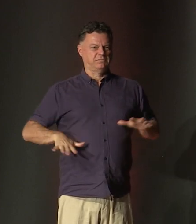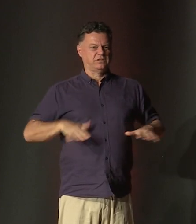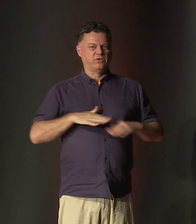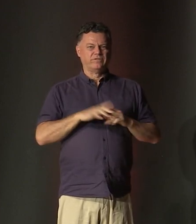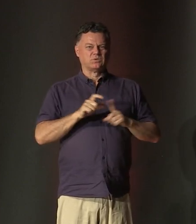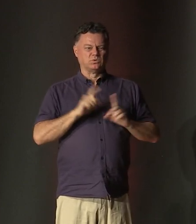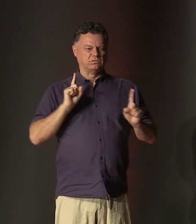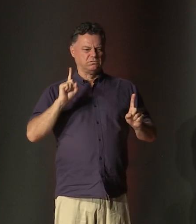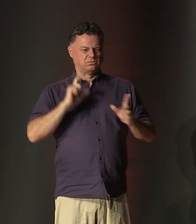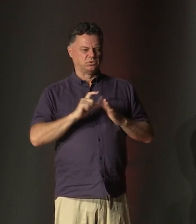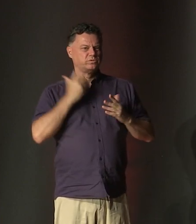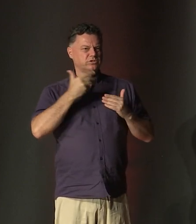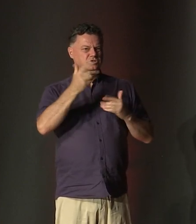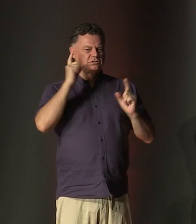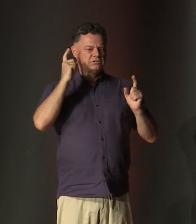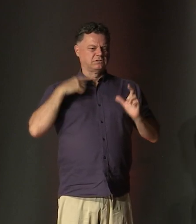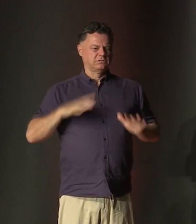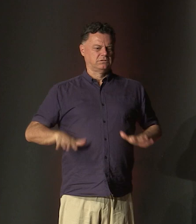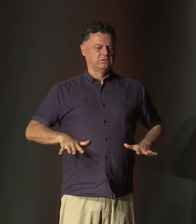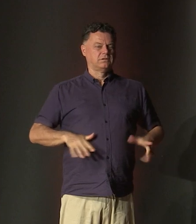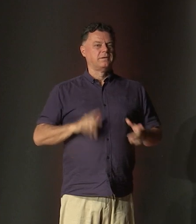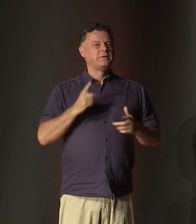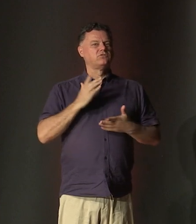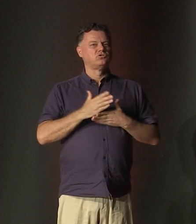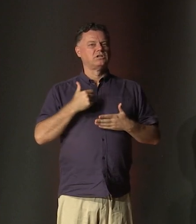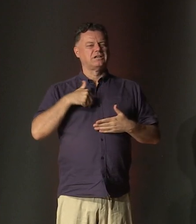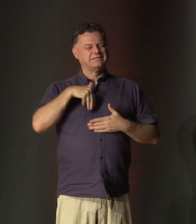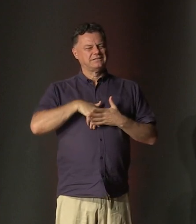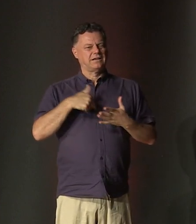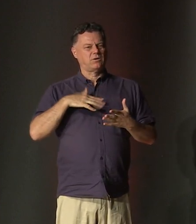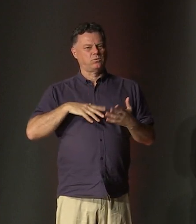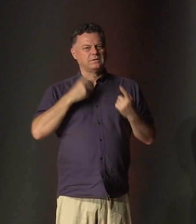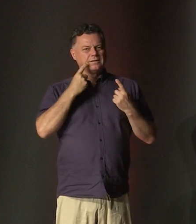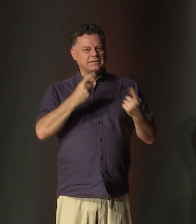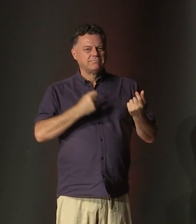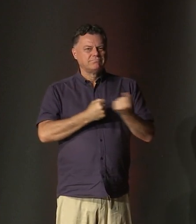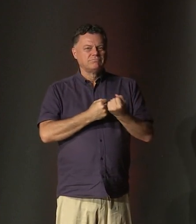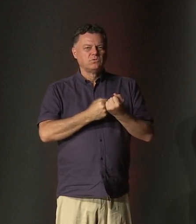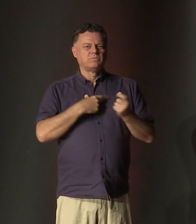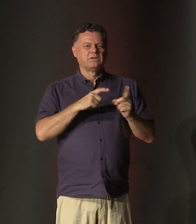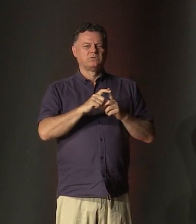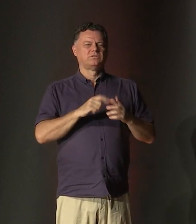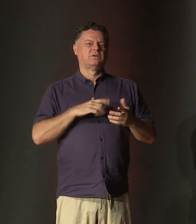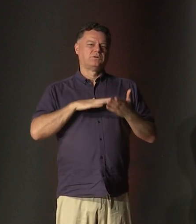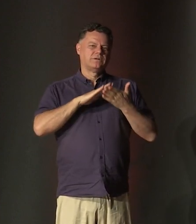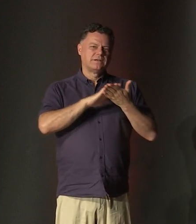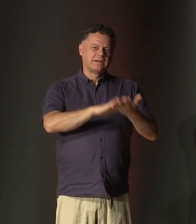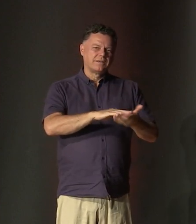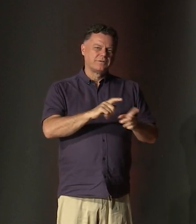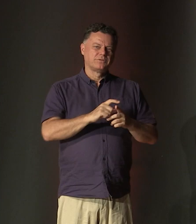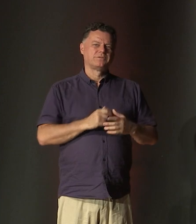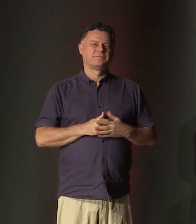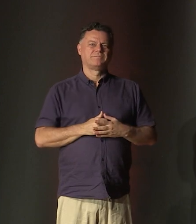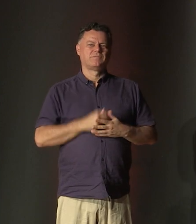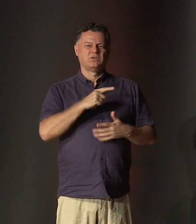the underlying motivation was to be caring, supportive, helpful, and to try